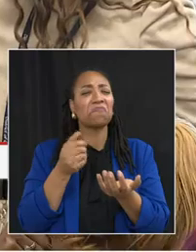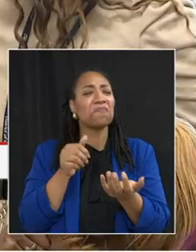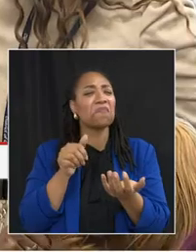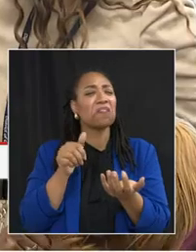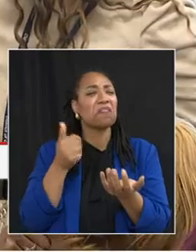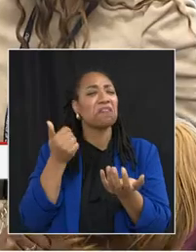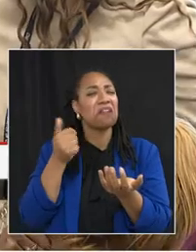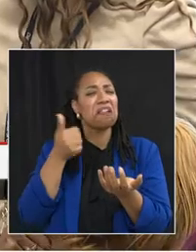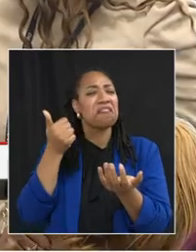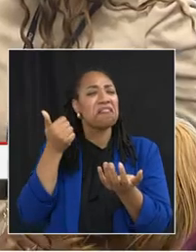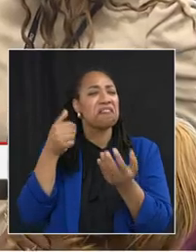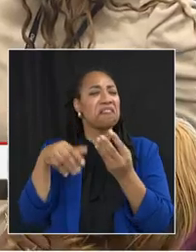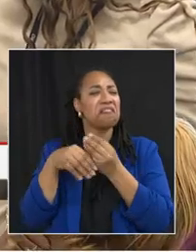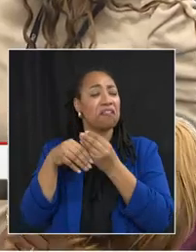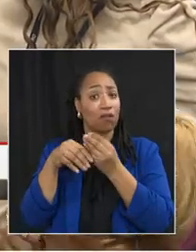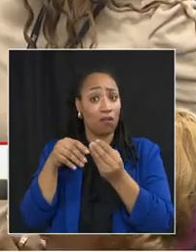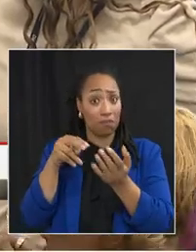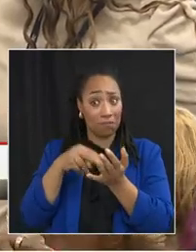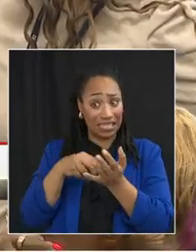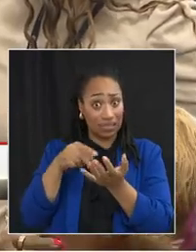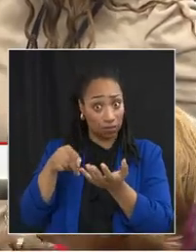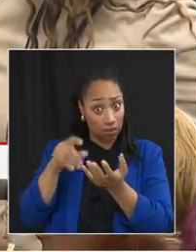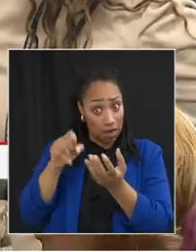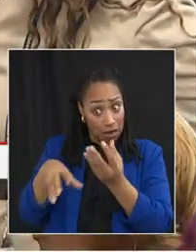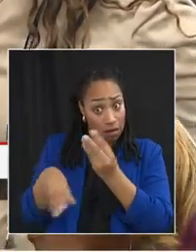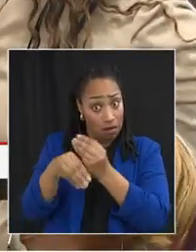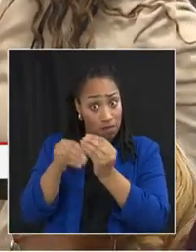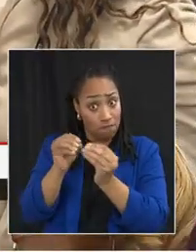it possible for us to be reassessed?